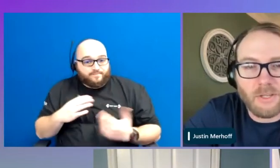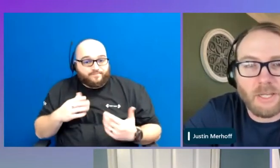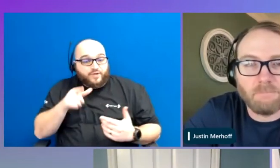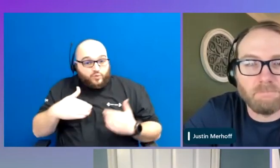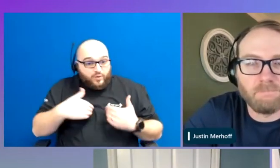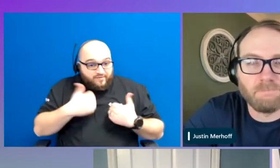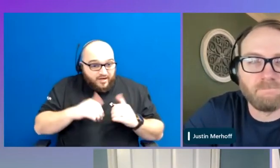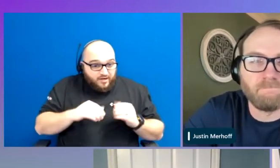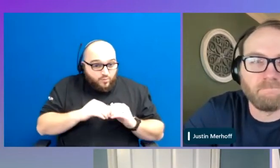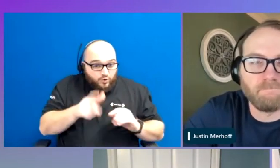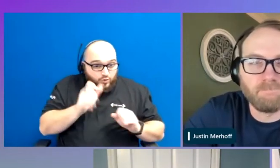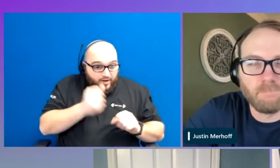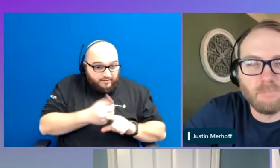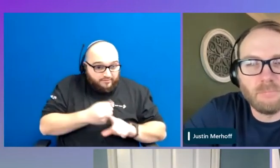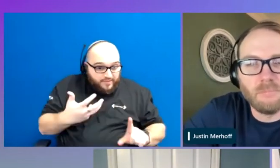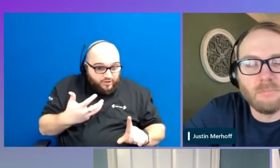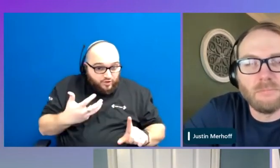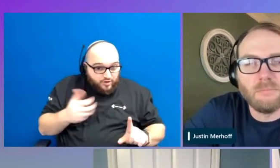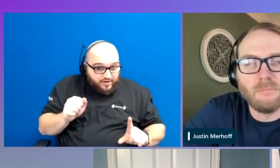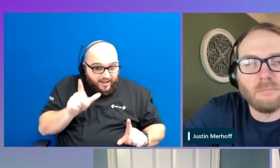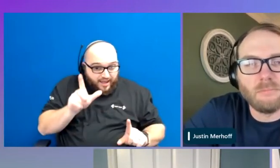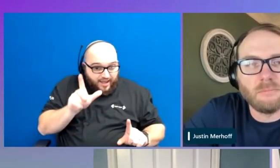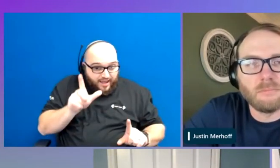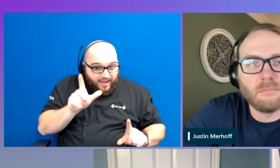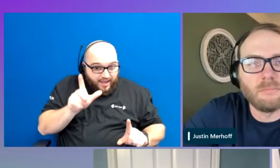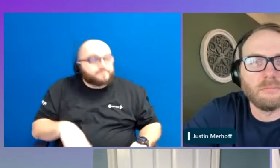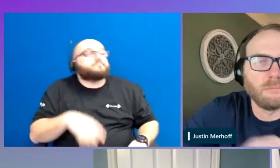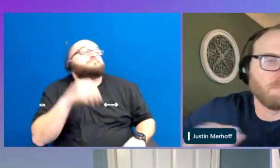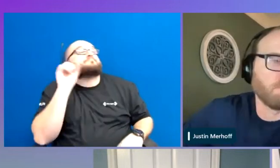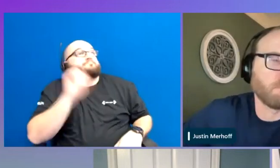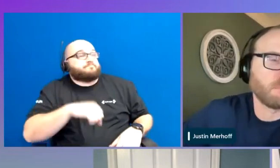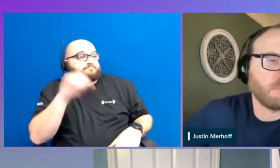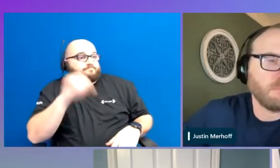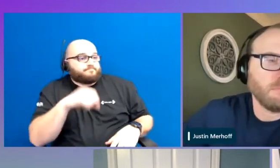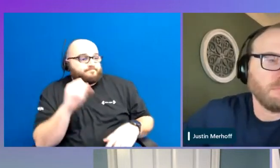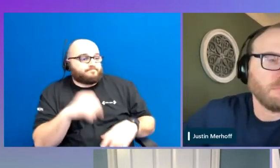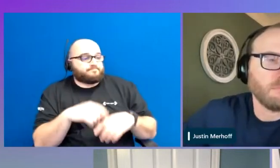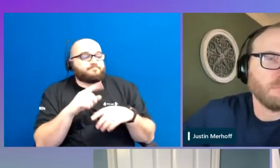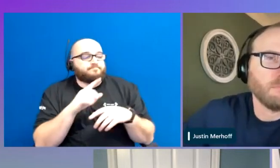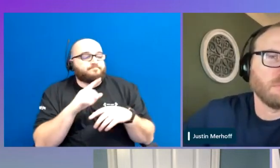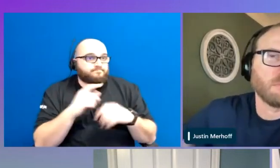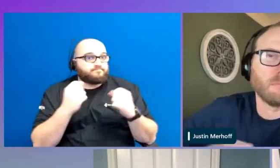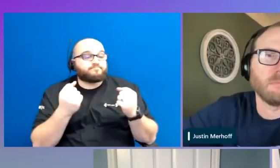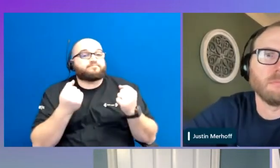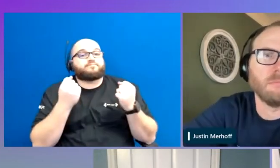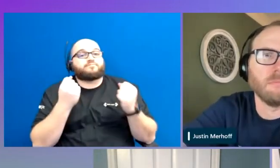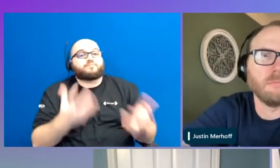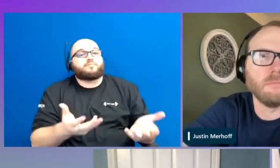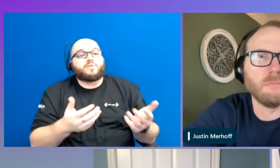expand on that? Yes, definitely. So there's lots of,